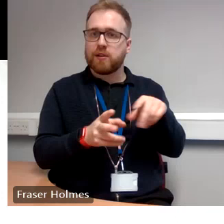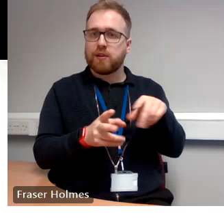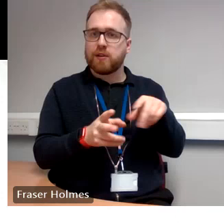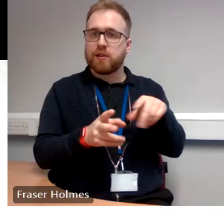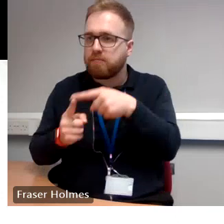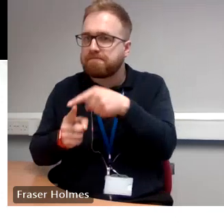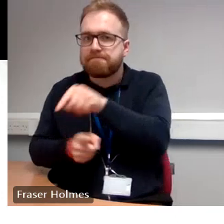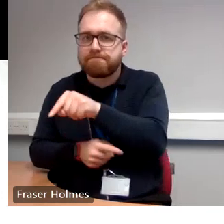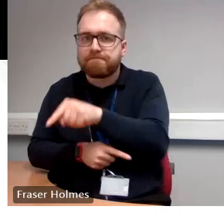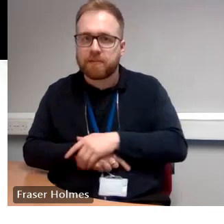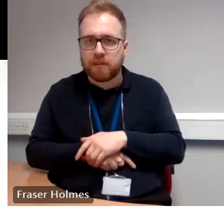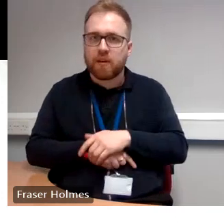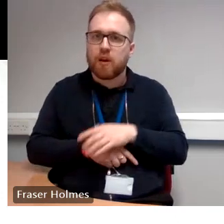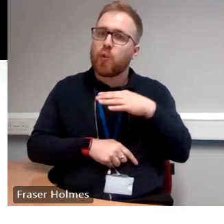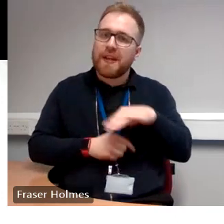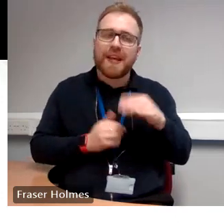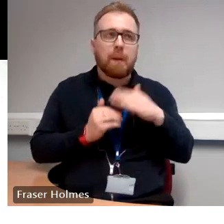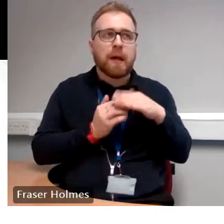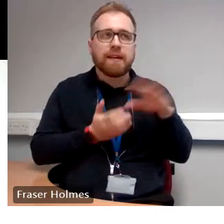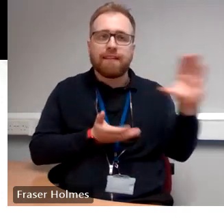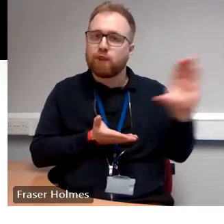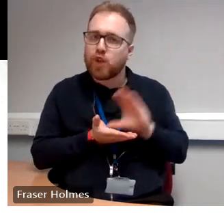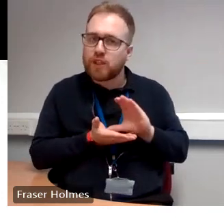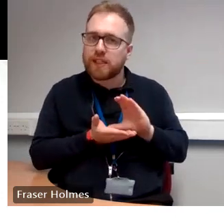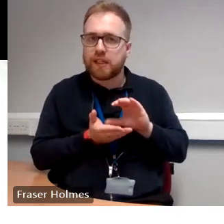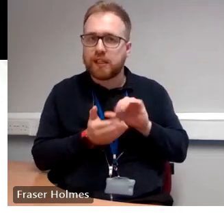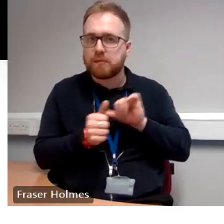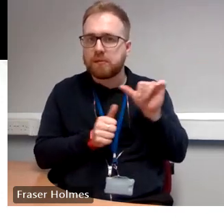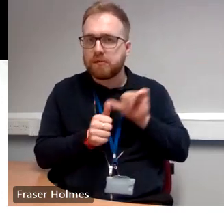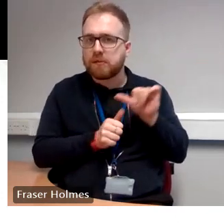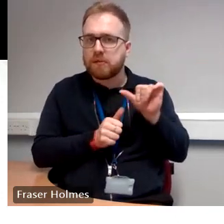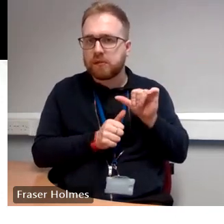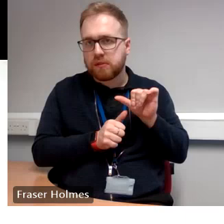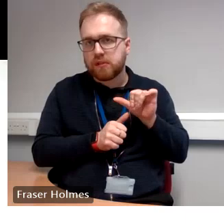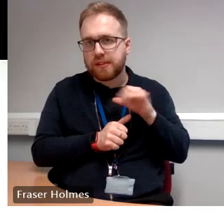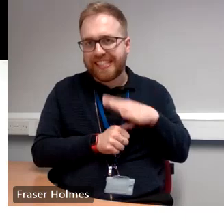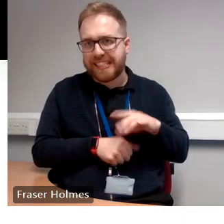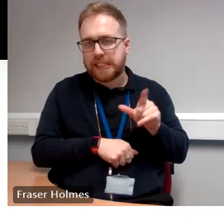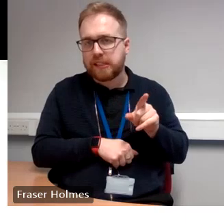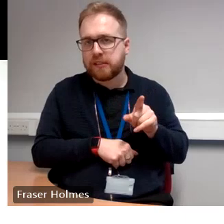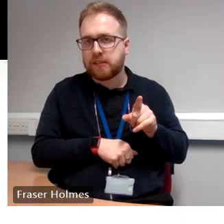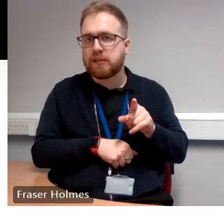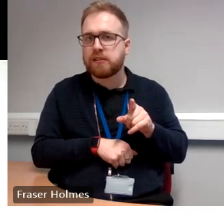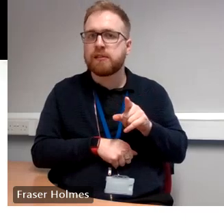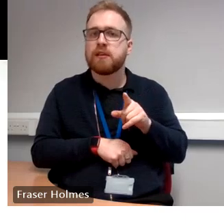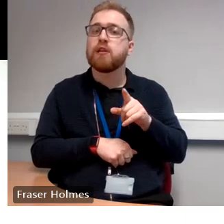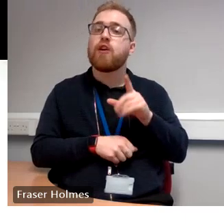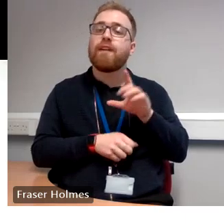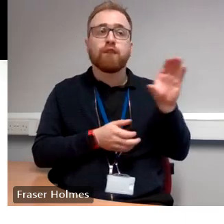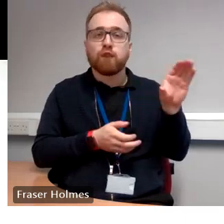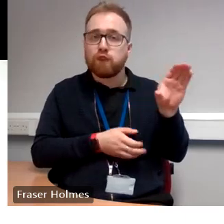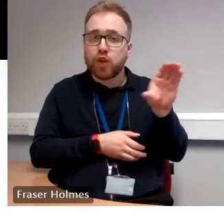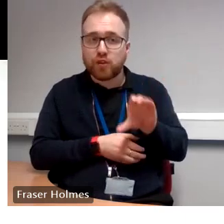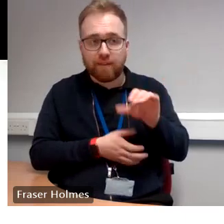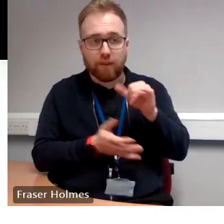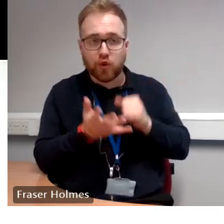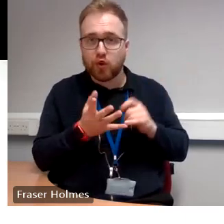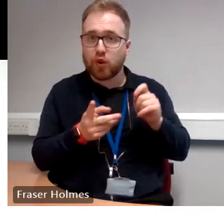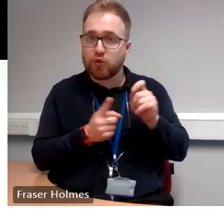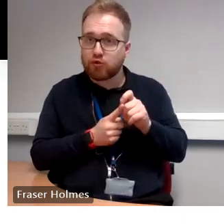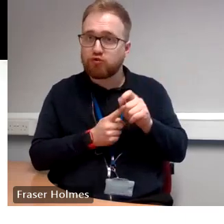was identified was that we need better funding for social prescribing. So there is funding for social prescribers, but there isn't funding for the